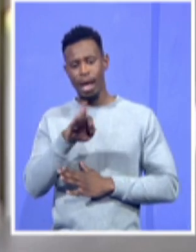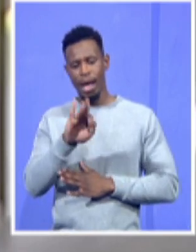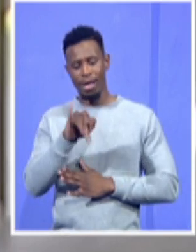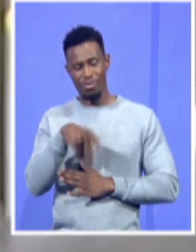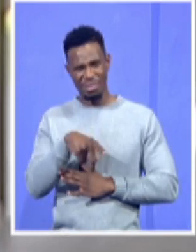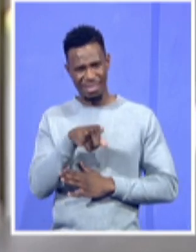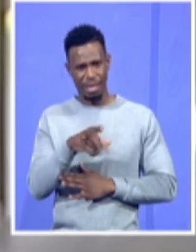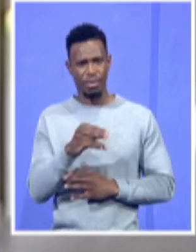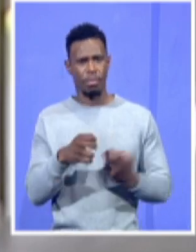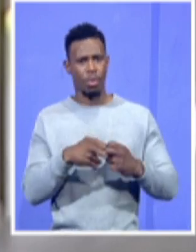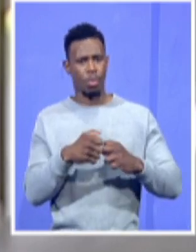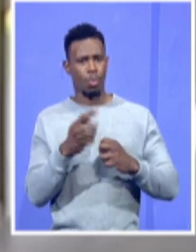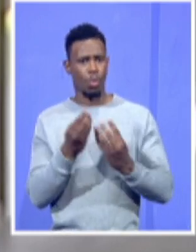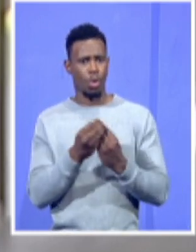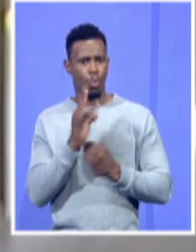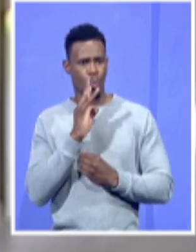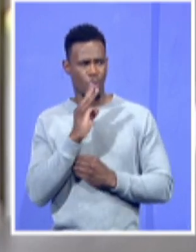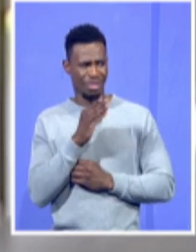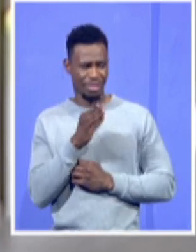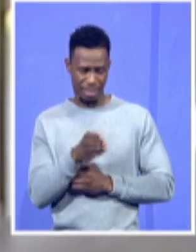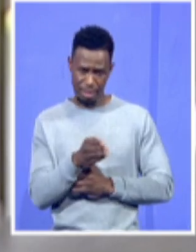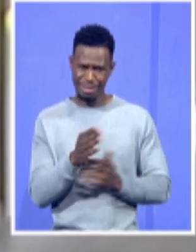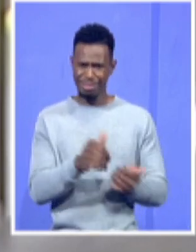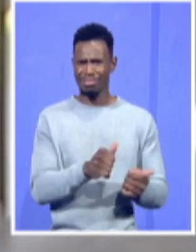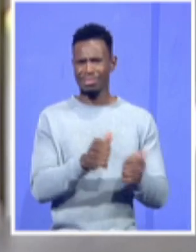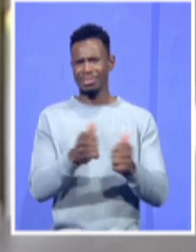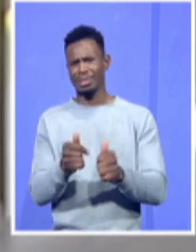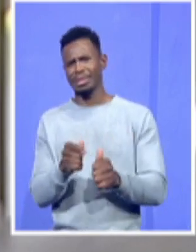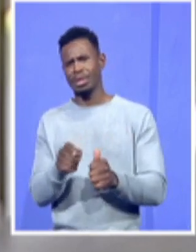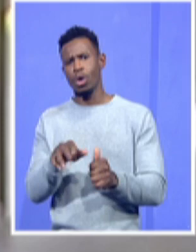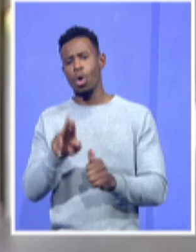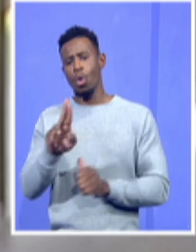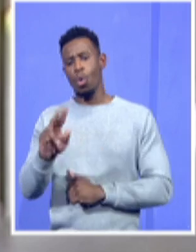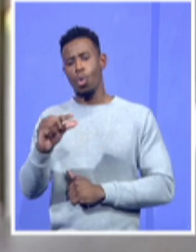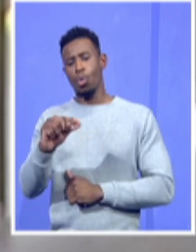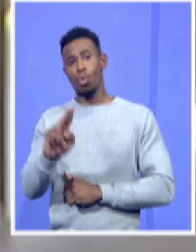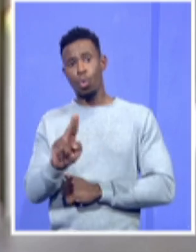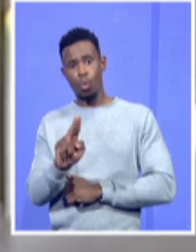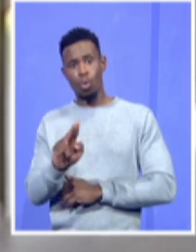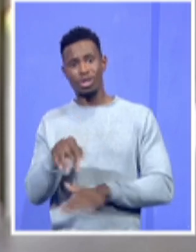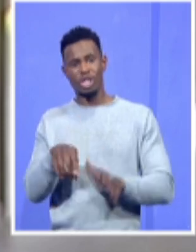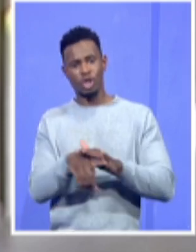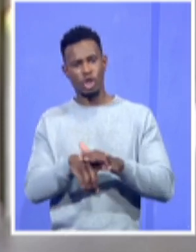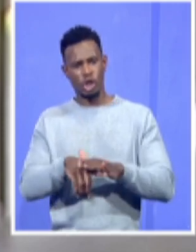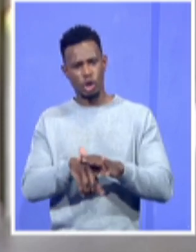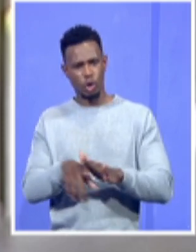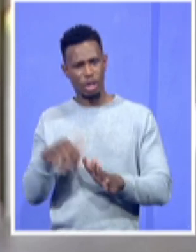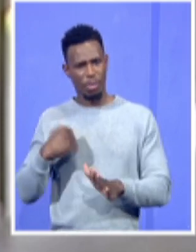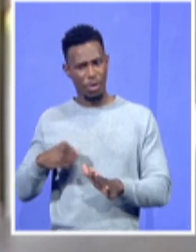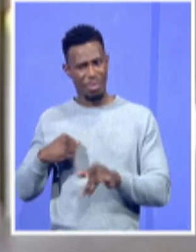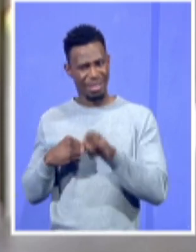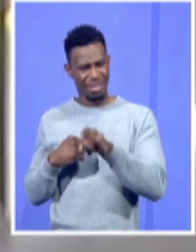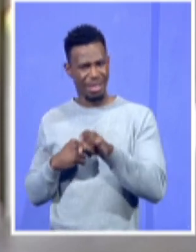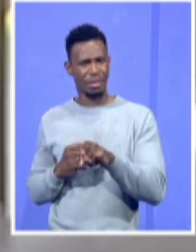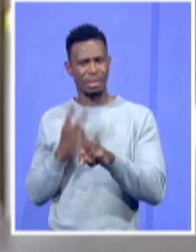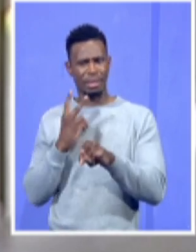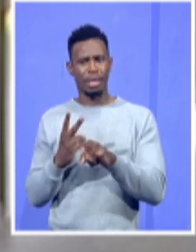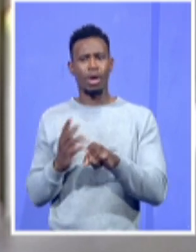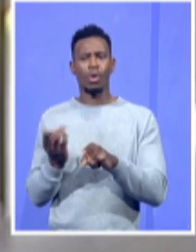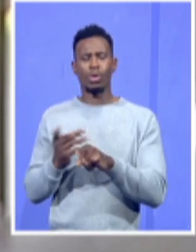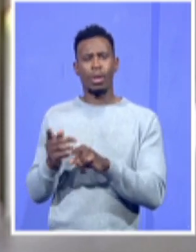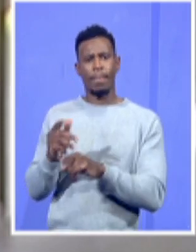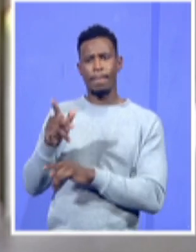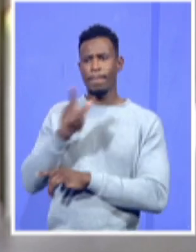specific area and part of the country. Then you go to the Umgungundlovu district municipality, you go to the capital city of the